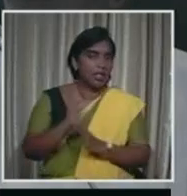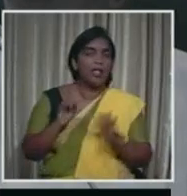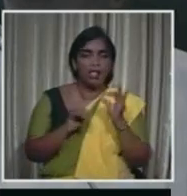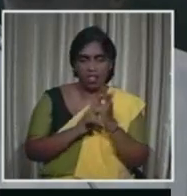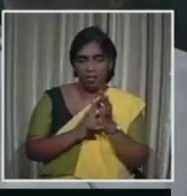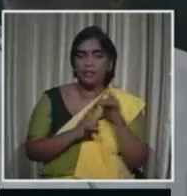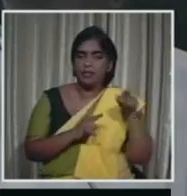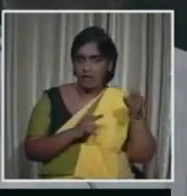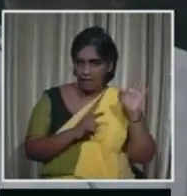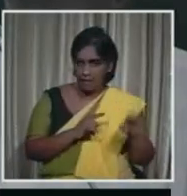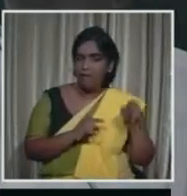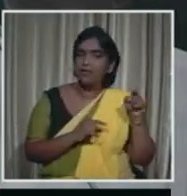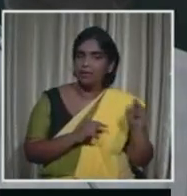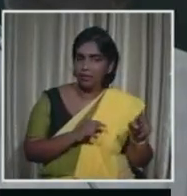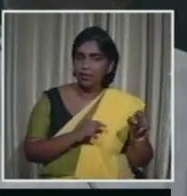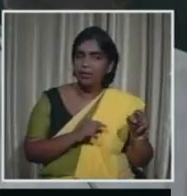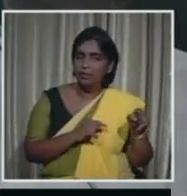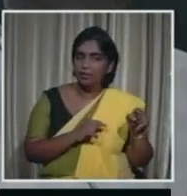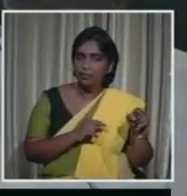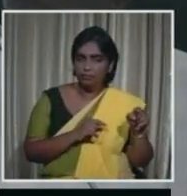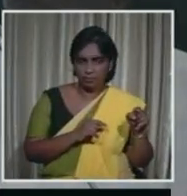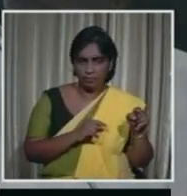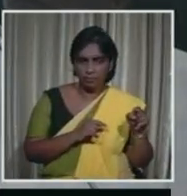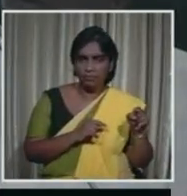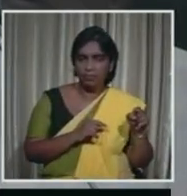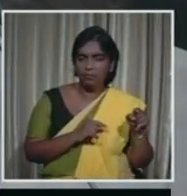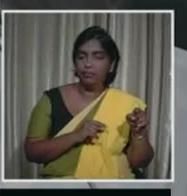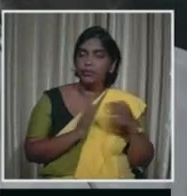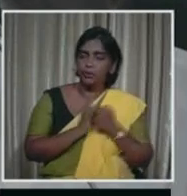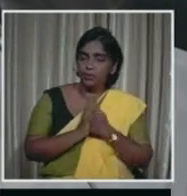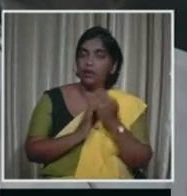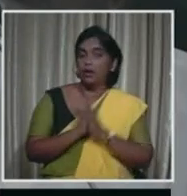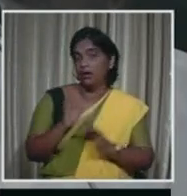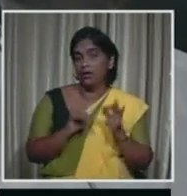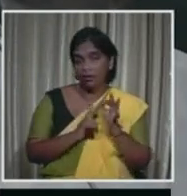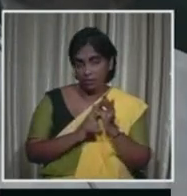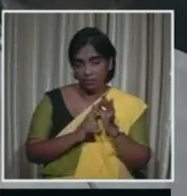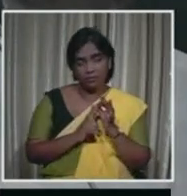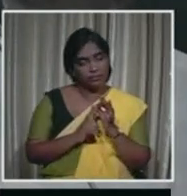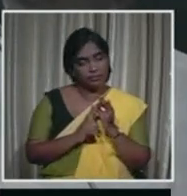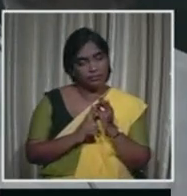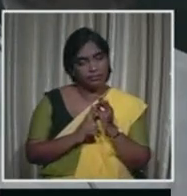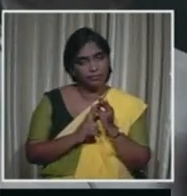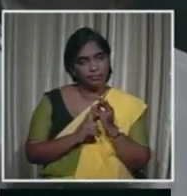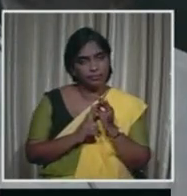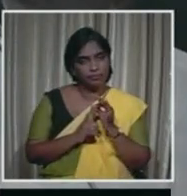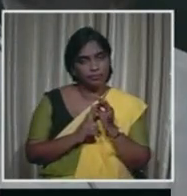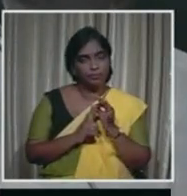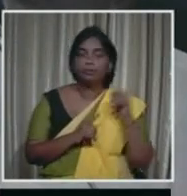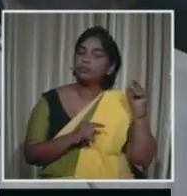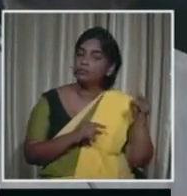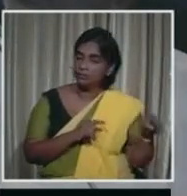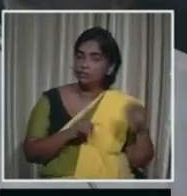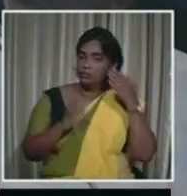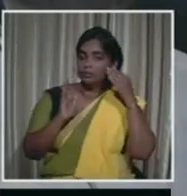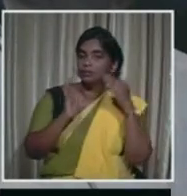be appointed. No, there are no deputy minister. Honorable minister, honorable minister as finance minister is representing the